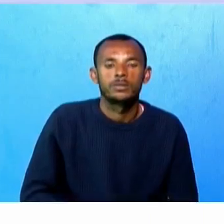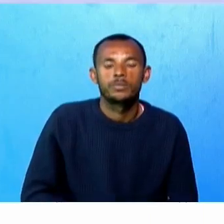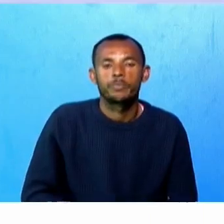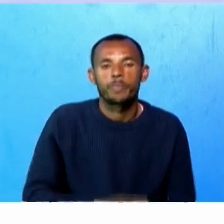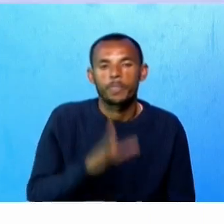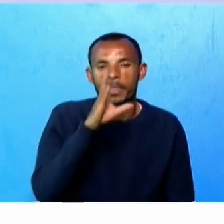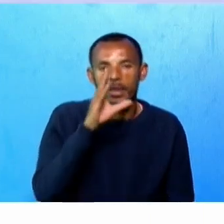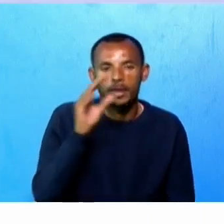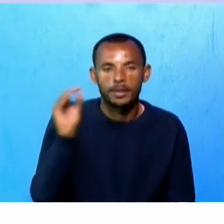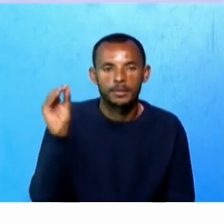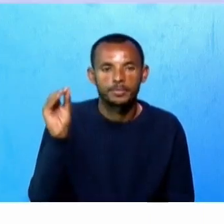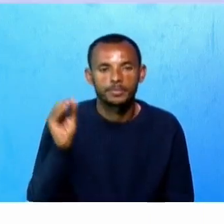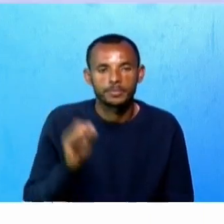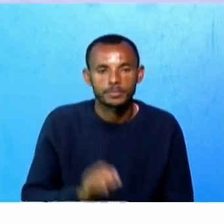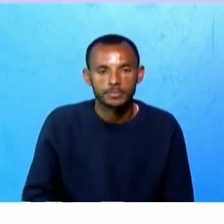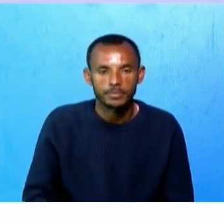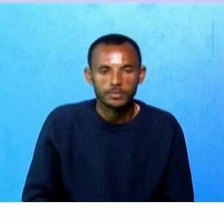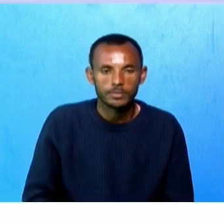and